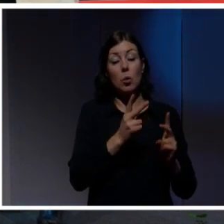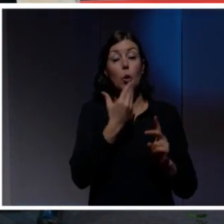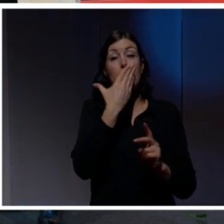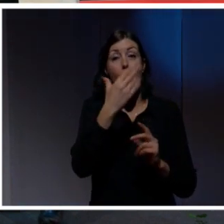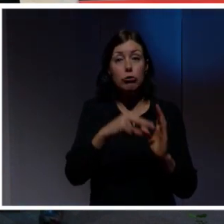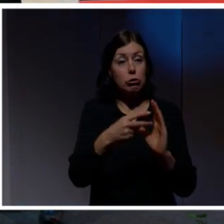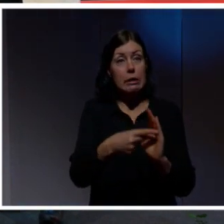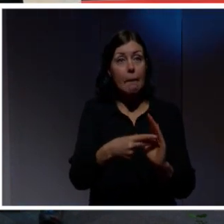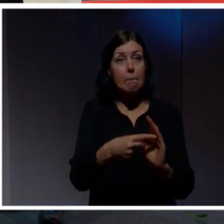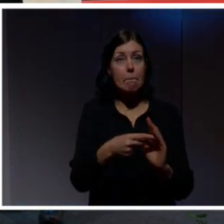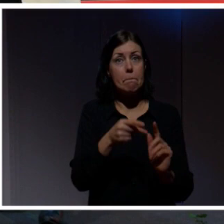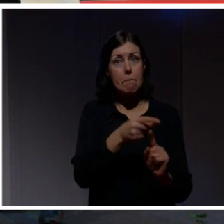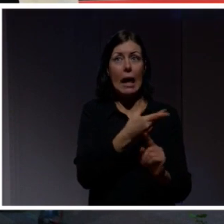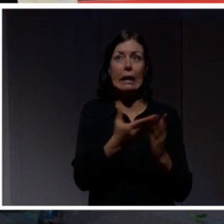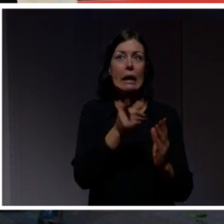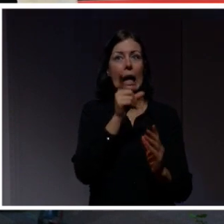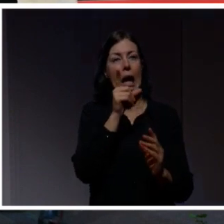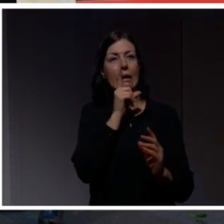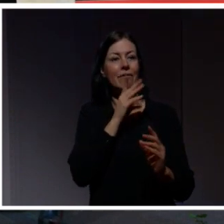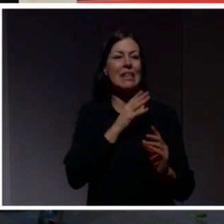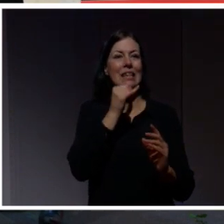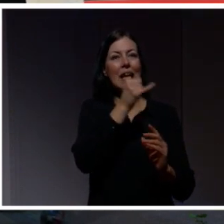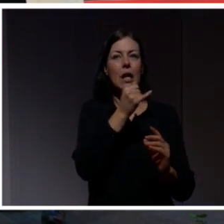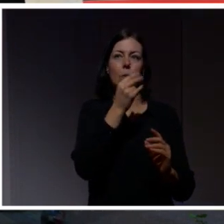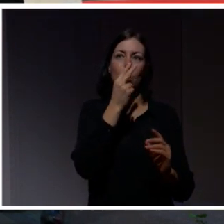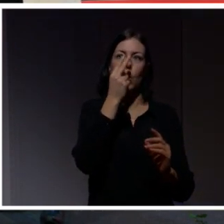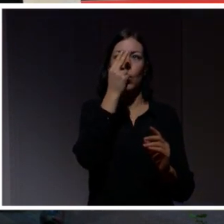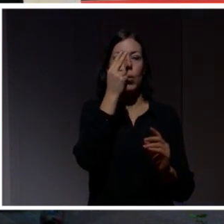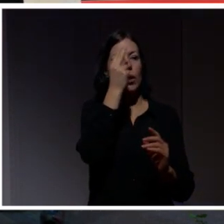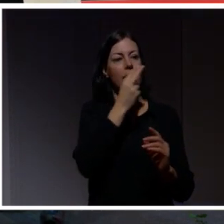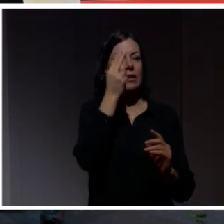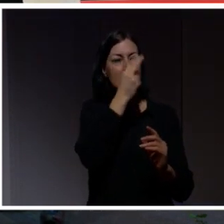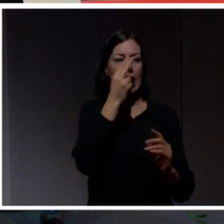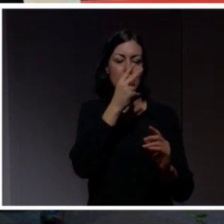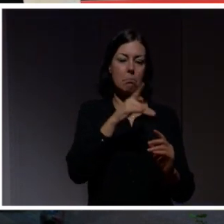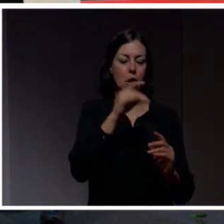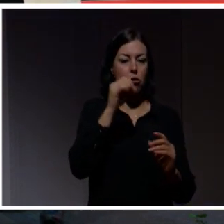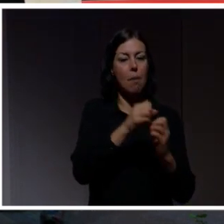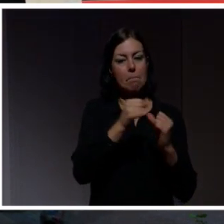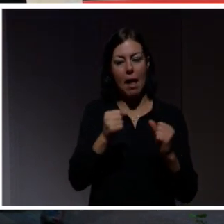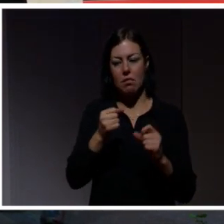are quite often not developed in university environments, but by private companies whose goal obviously is to